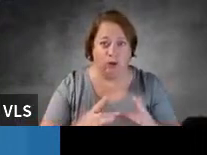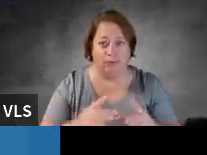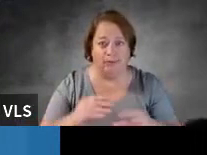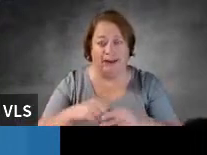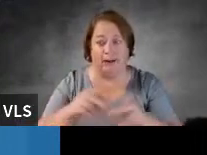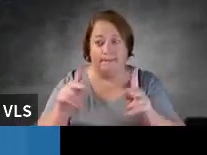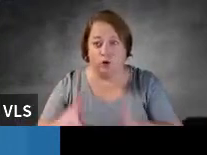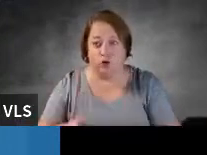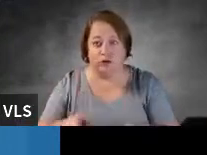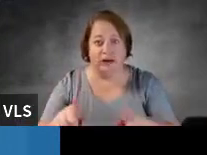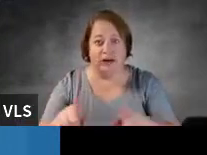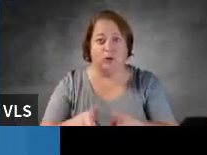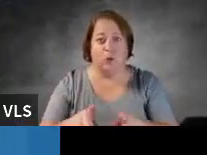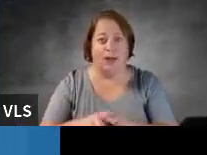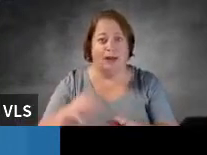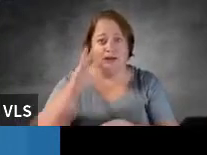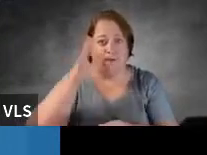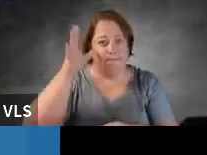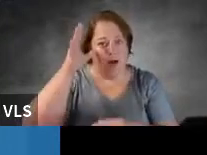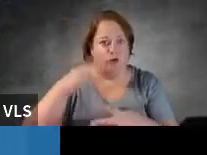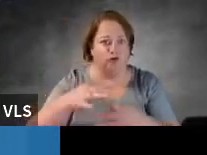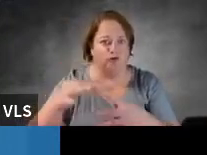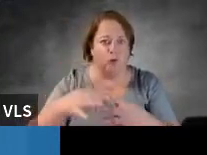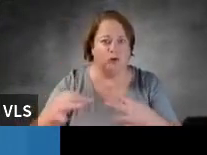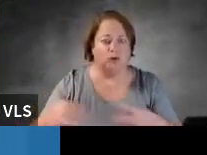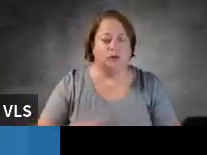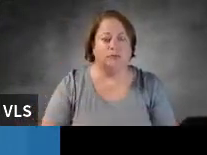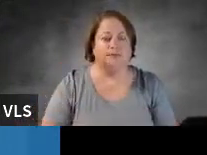in-person, as well as parent choice.